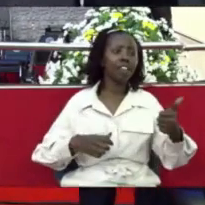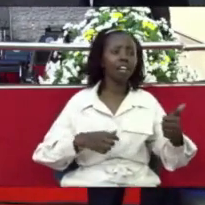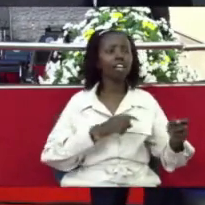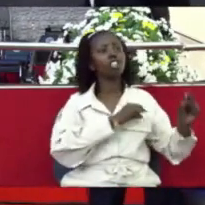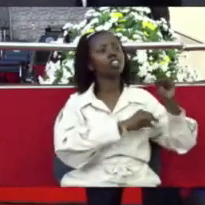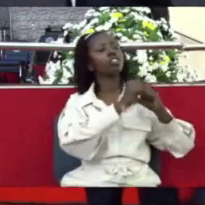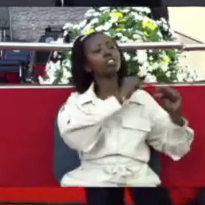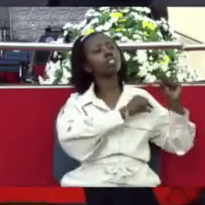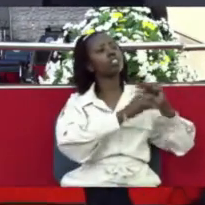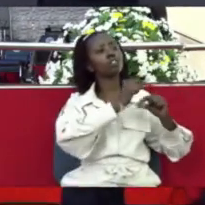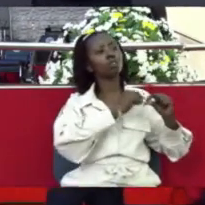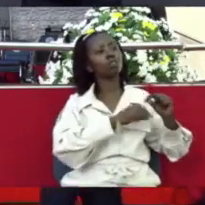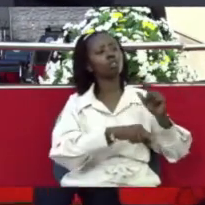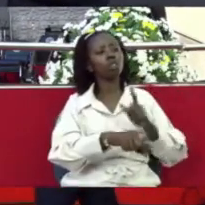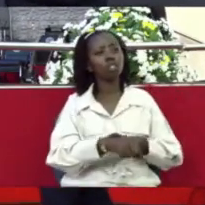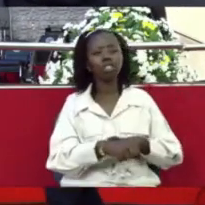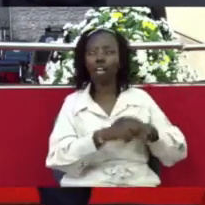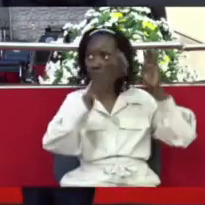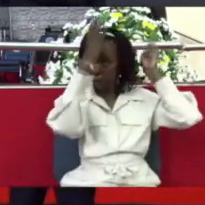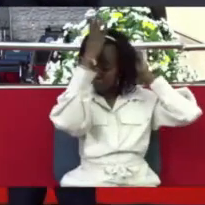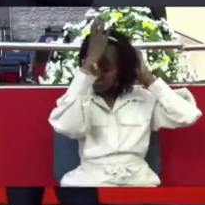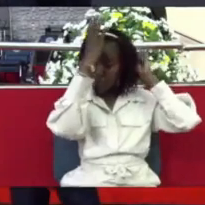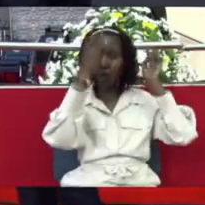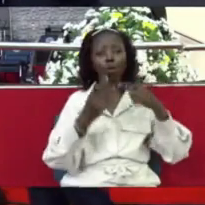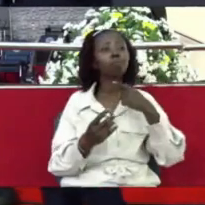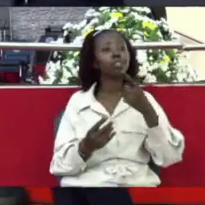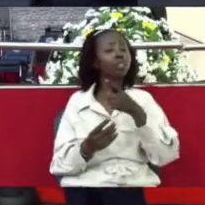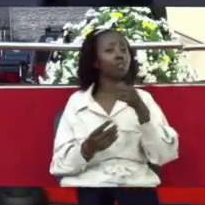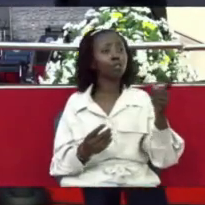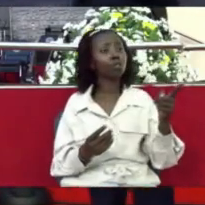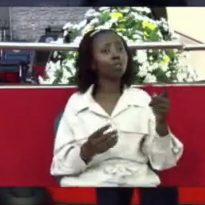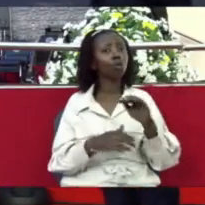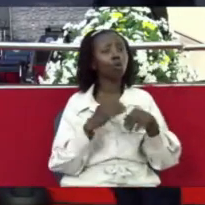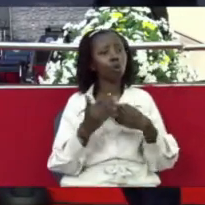When Bishop Jimmy gets finished with all of what he's building,